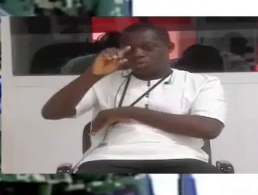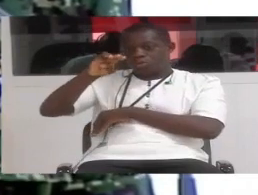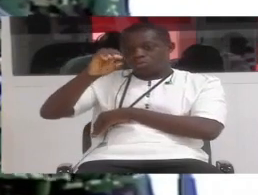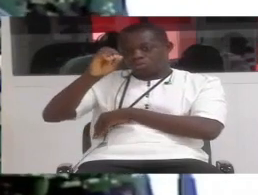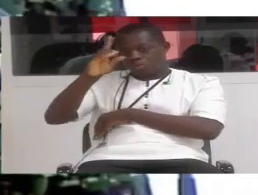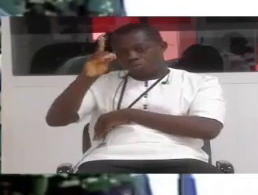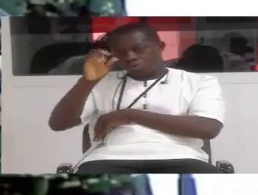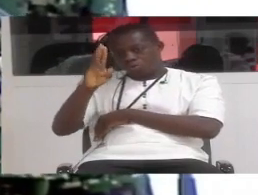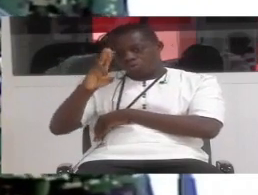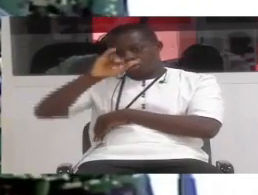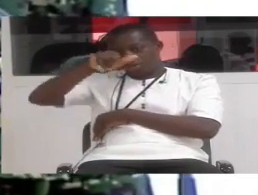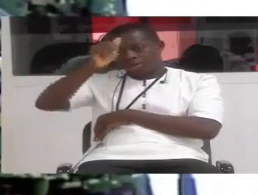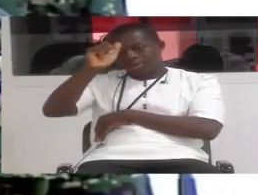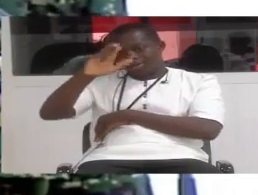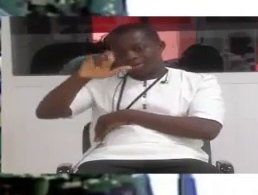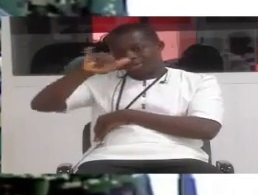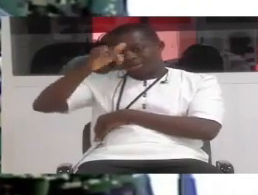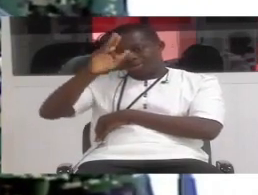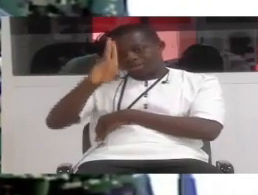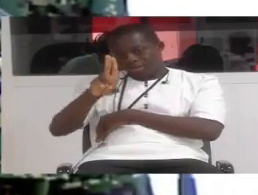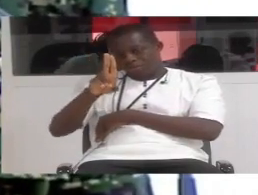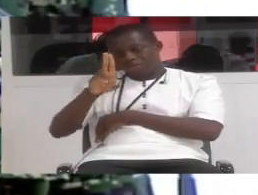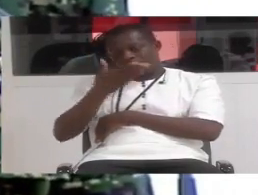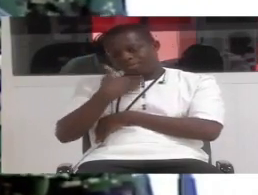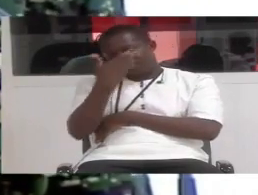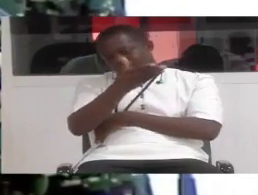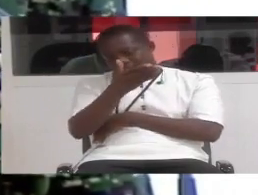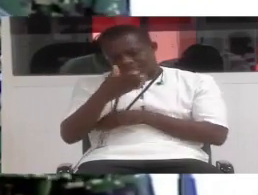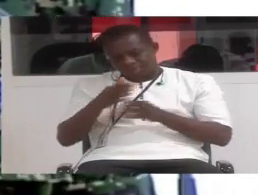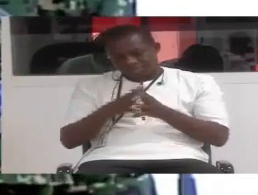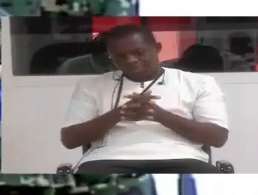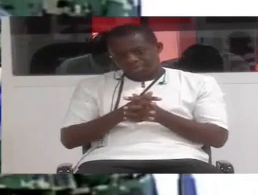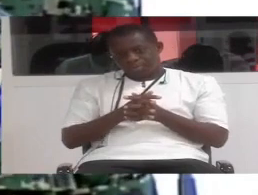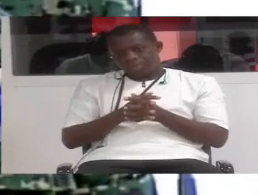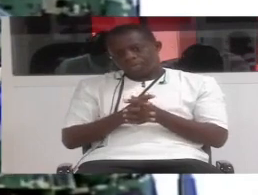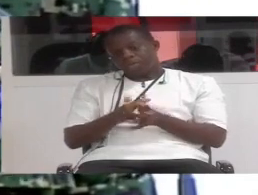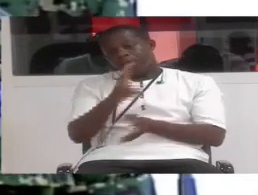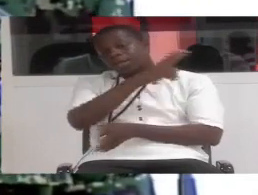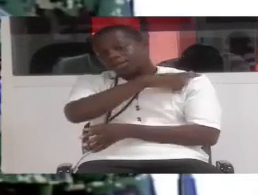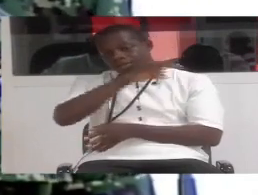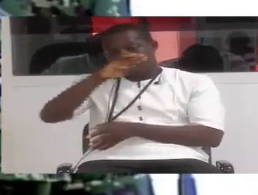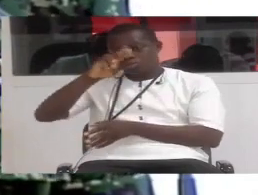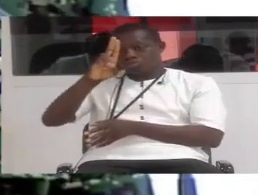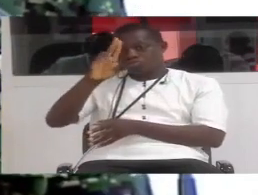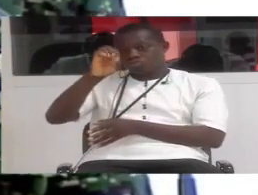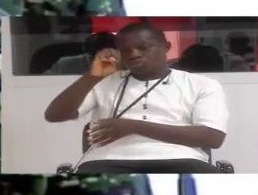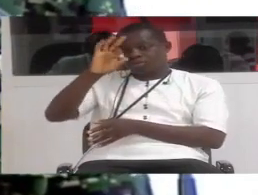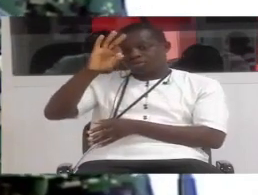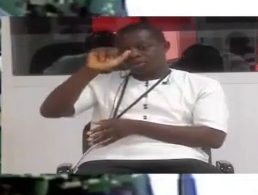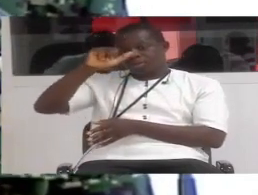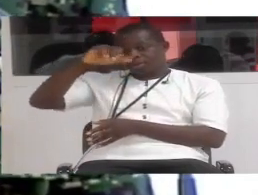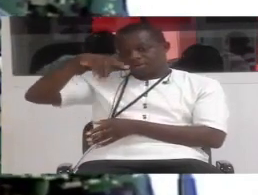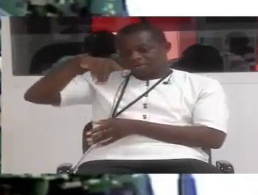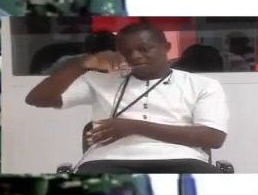ngi fa. Captain Momodou Diadju alias Rambo was there. Lieutenant Mustafa Sane mu ngi fa. Lieutenant